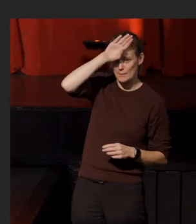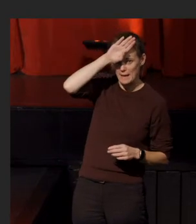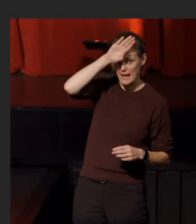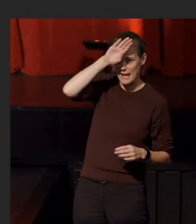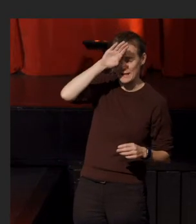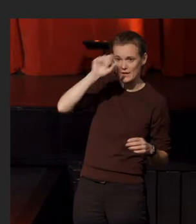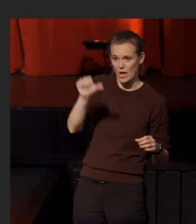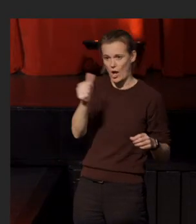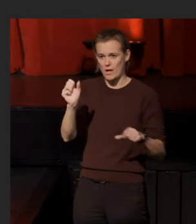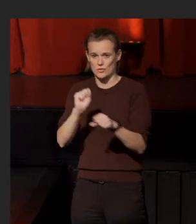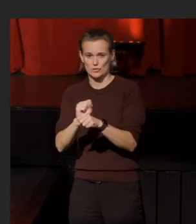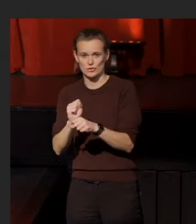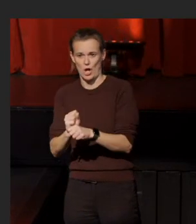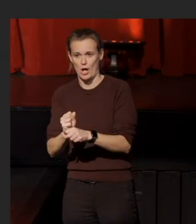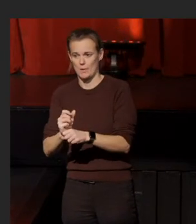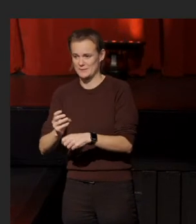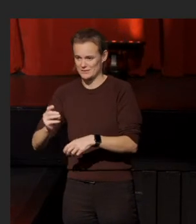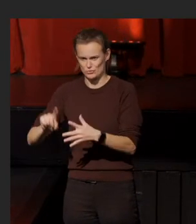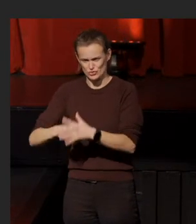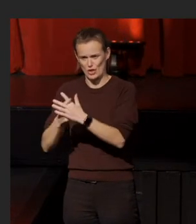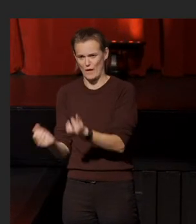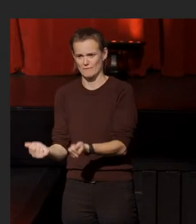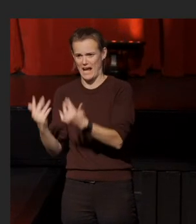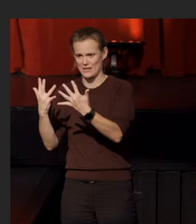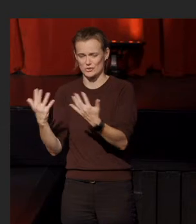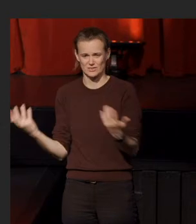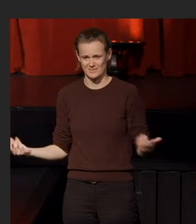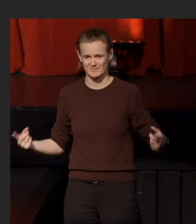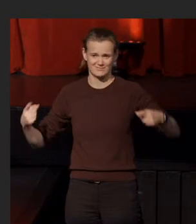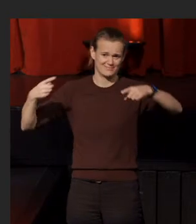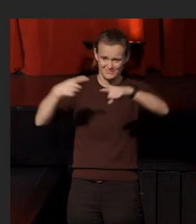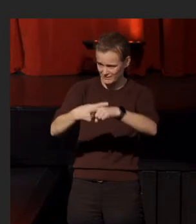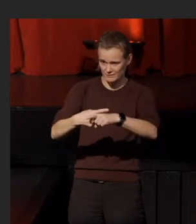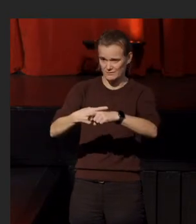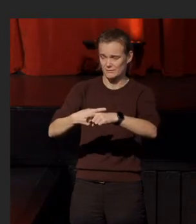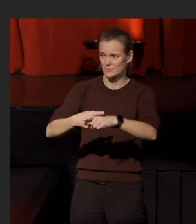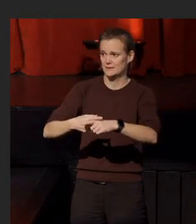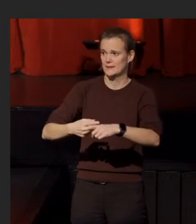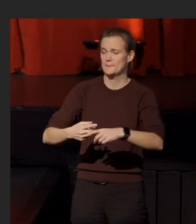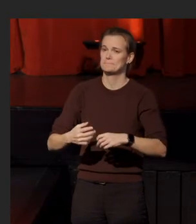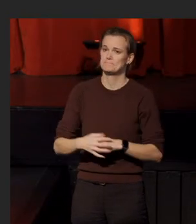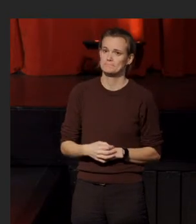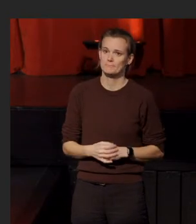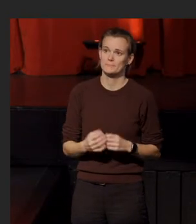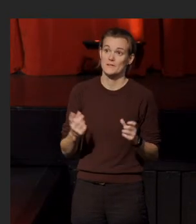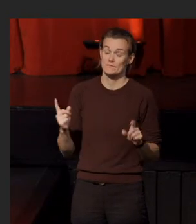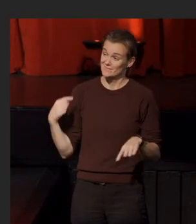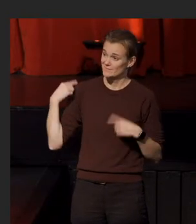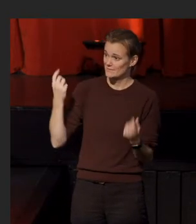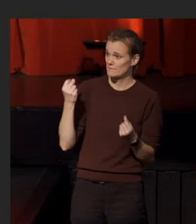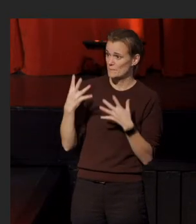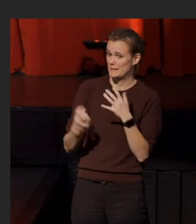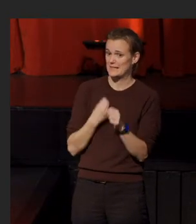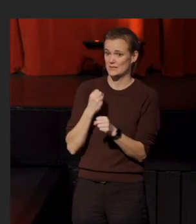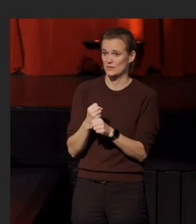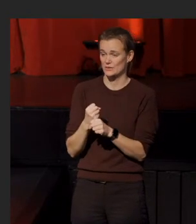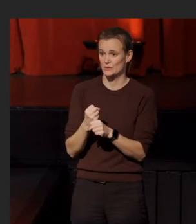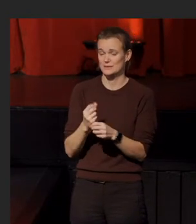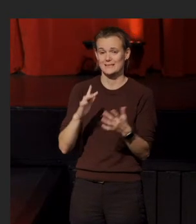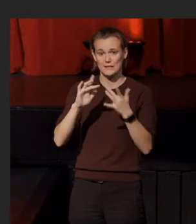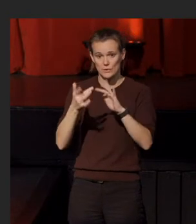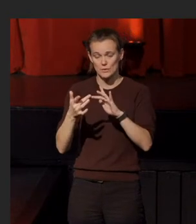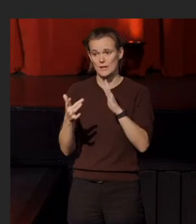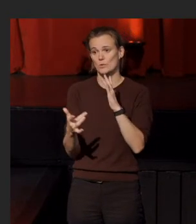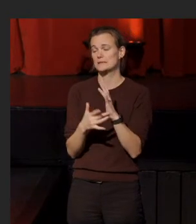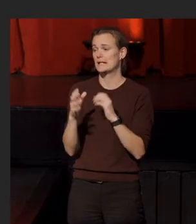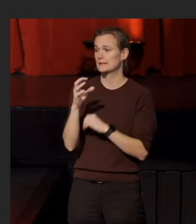think it's definitely true that for many, many years now, internet technology companies, social media